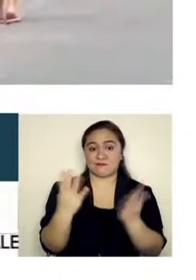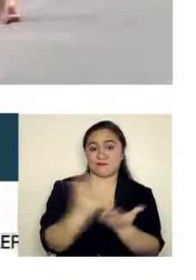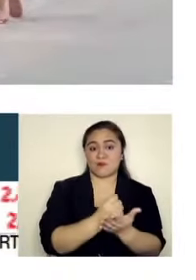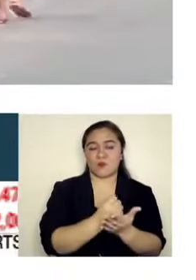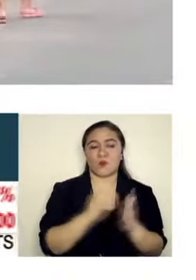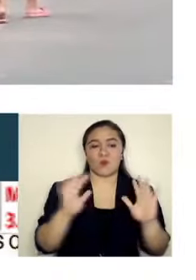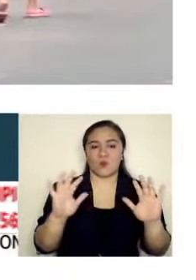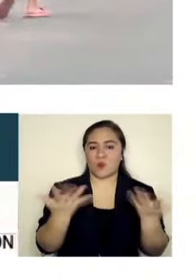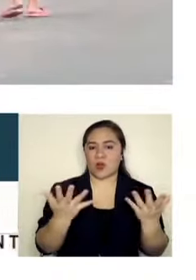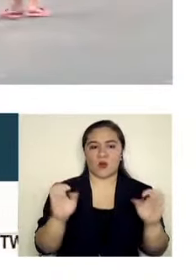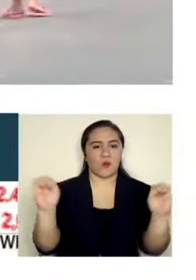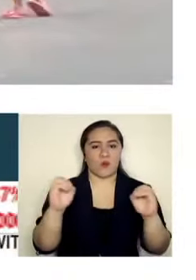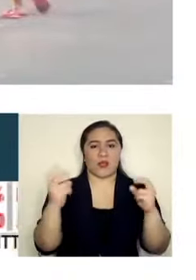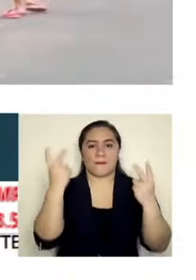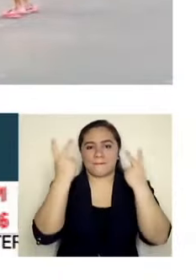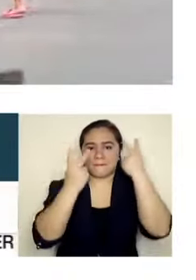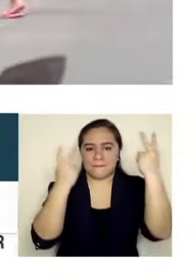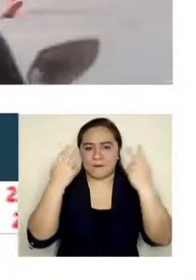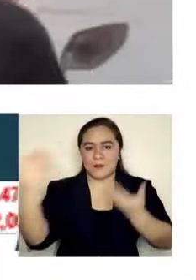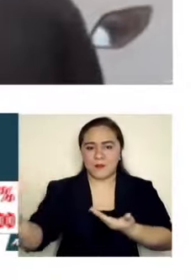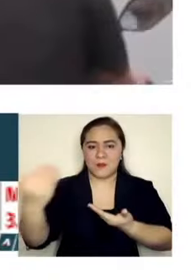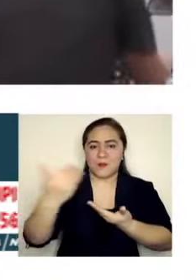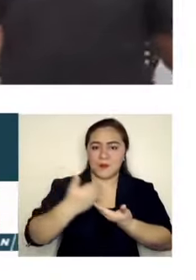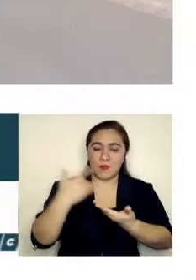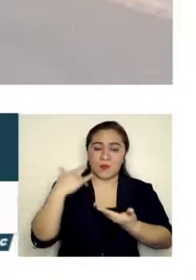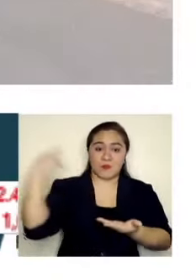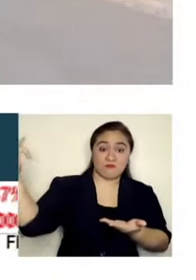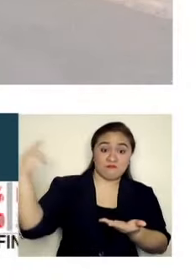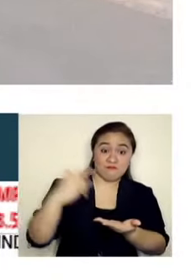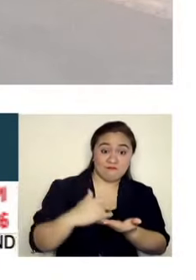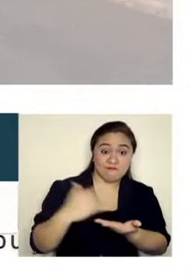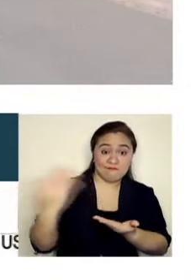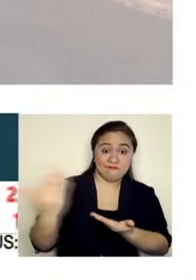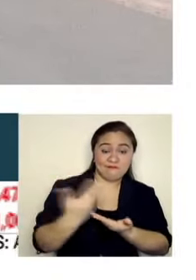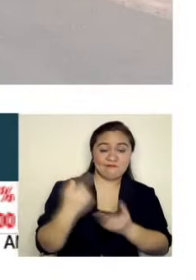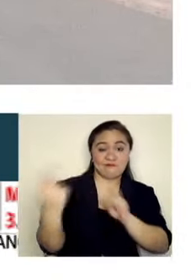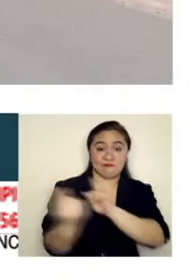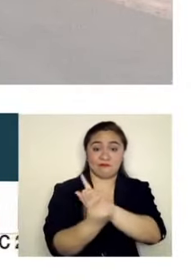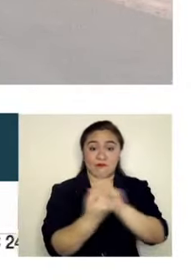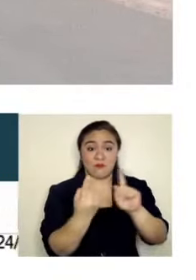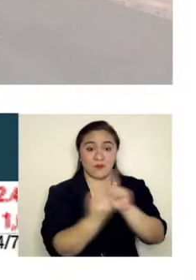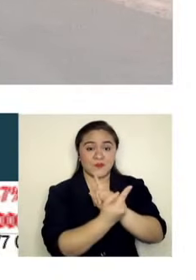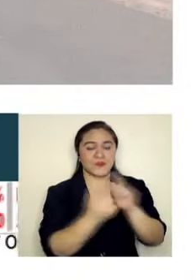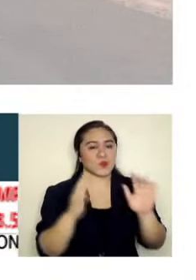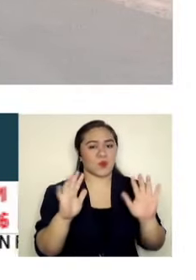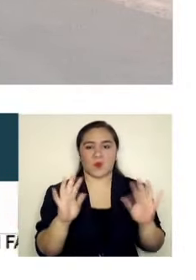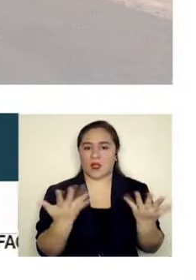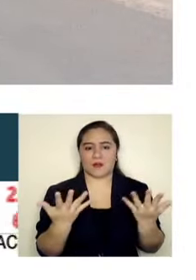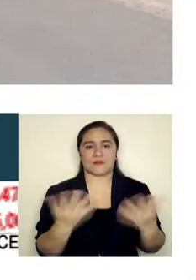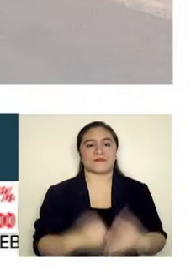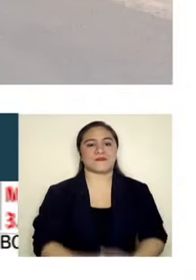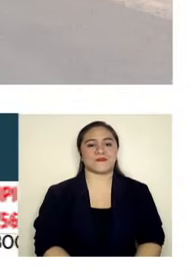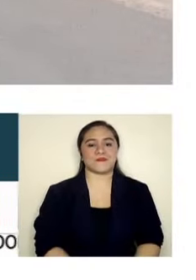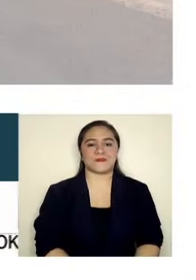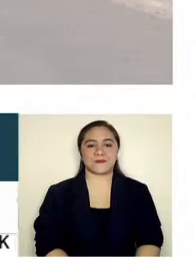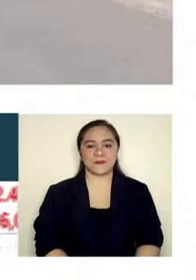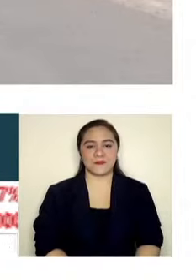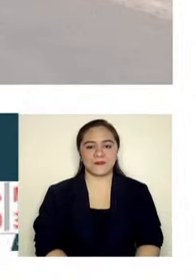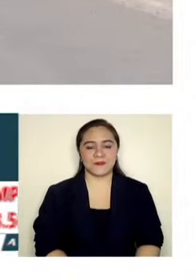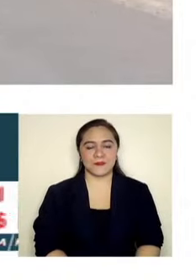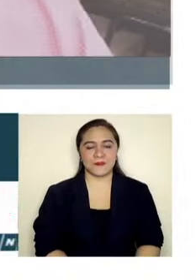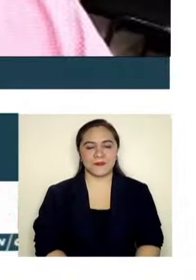were no visitors coming from abroad, nor they have met anybody outside their homes. So,